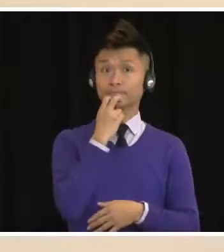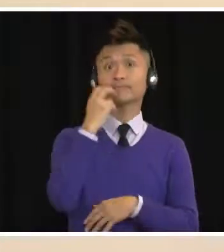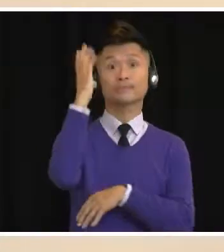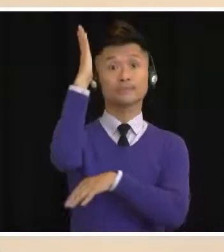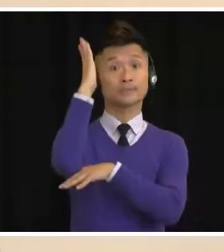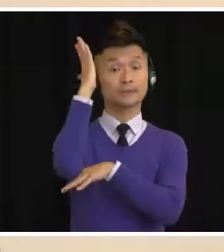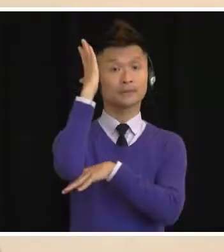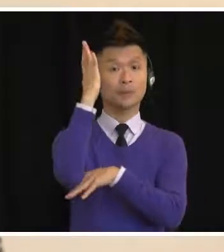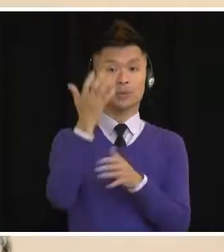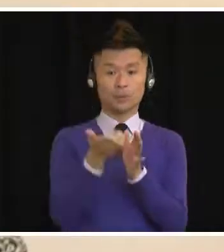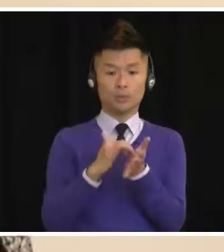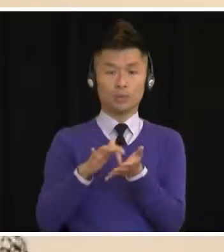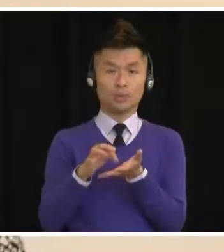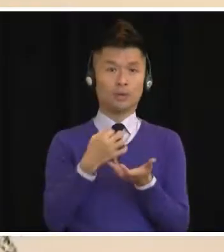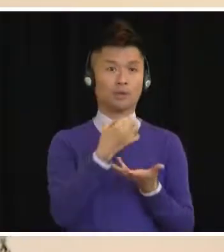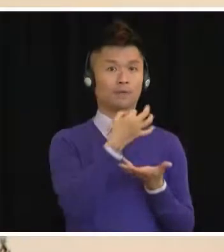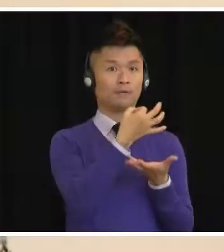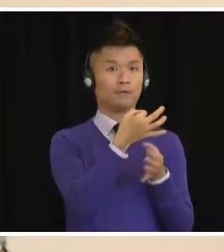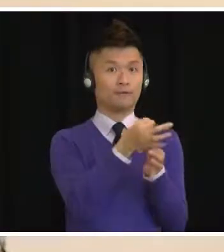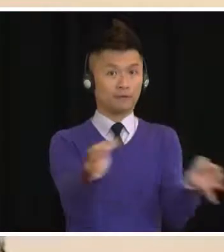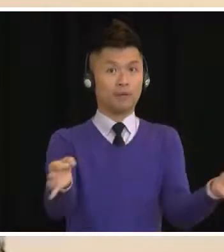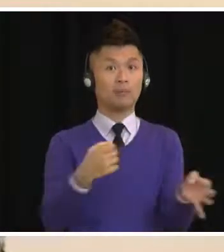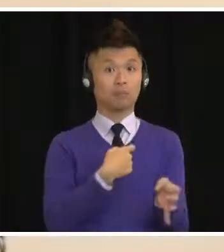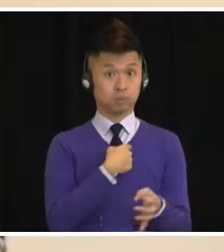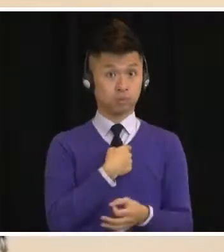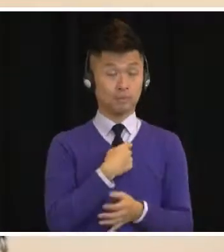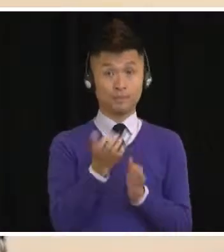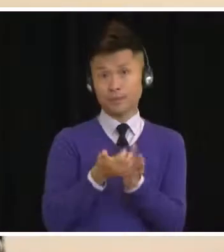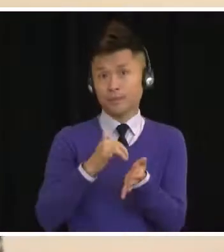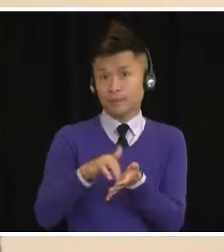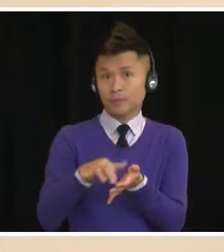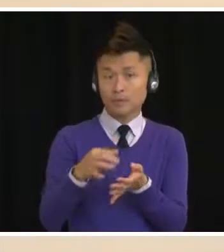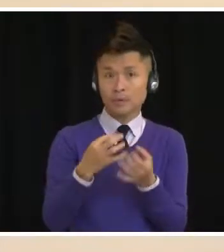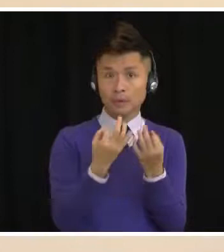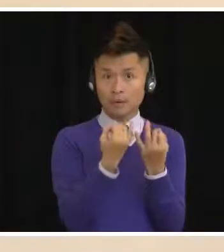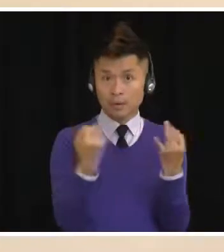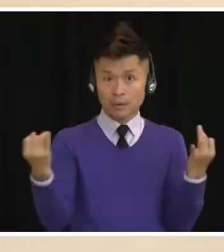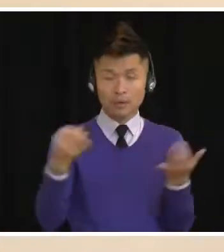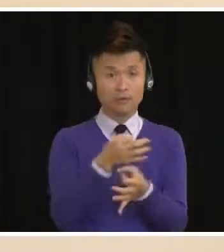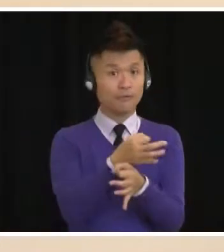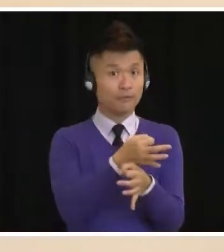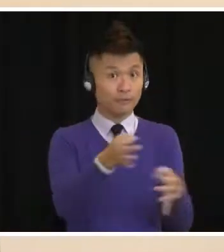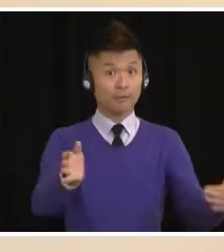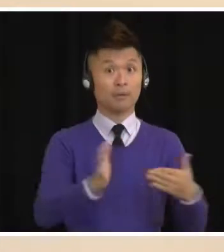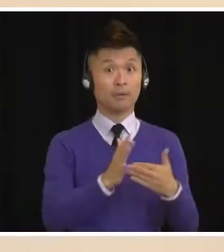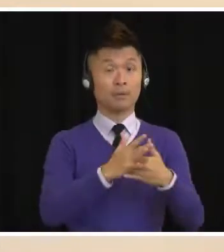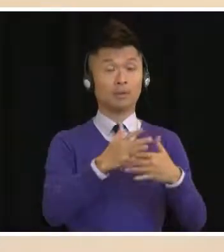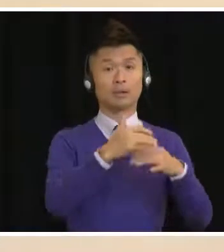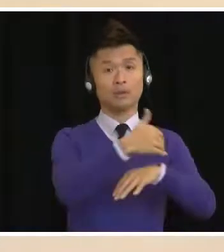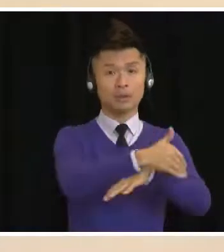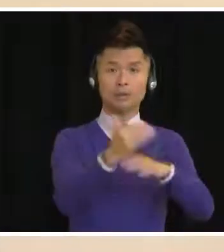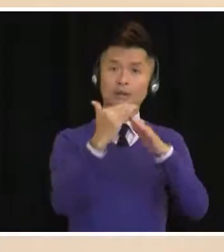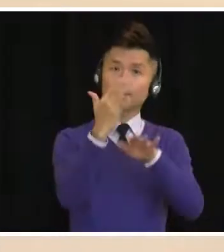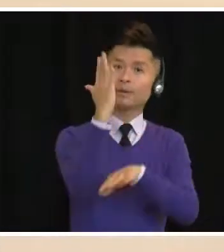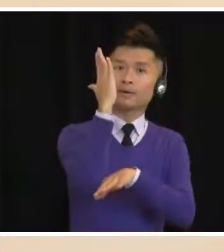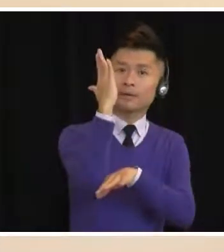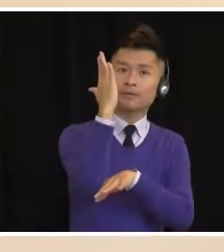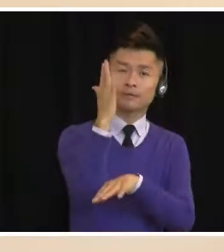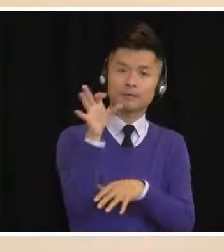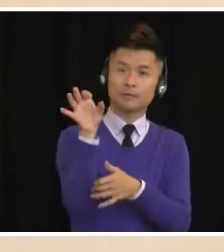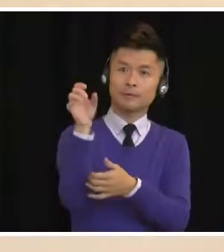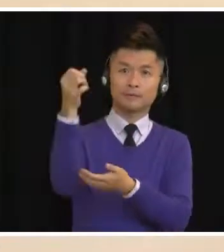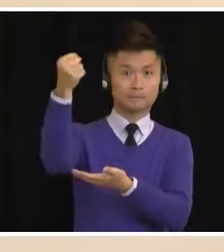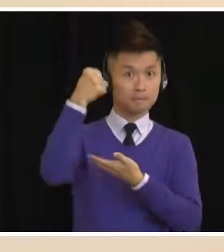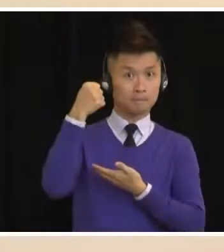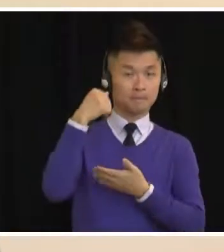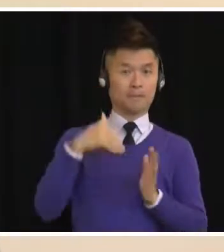about whether money that is spent locally is always spent well, or whether there is sufficient money in local